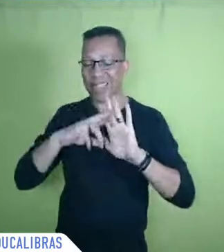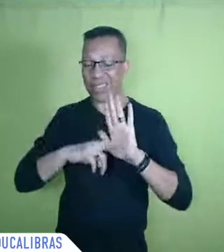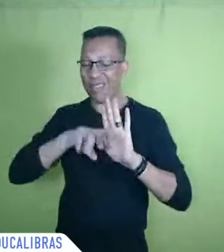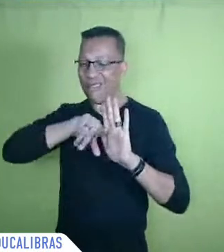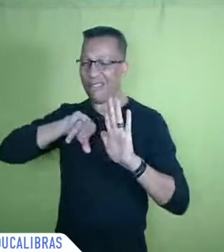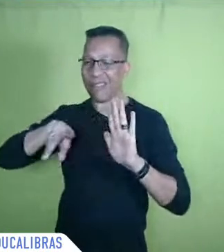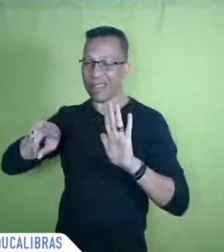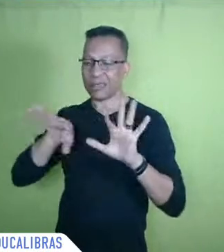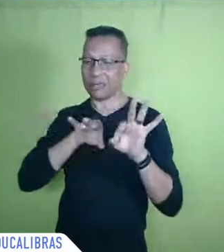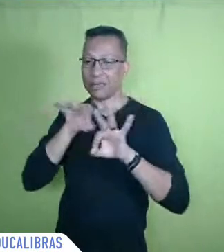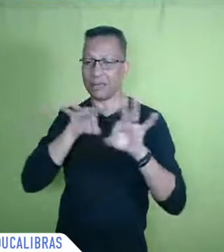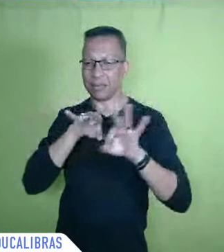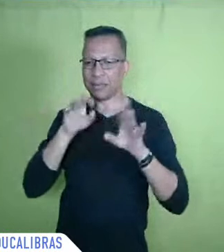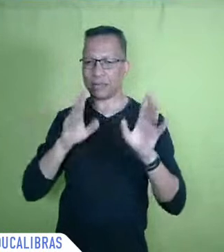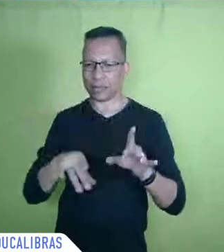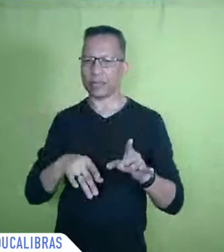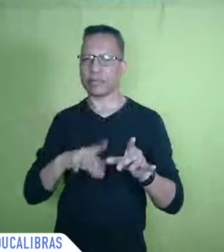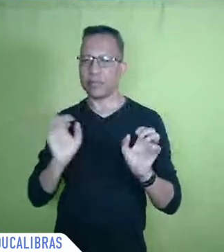Brazil's inequality